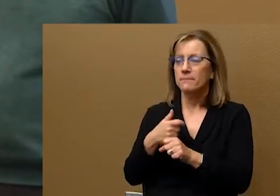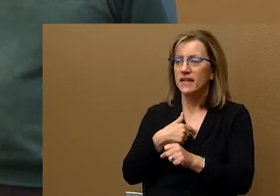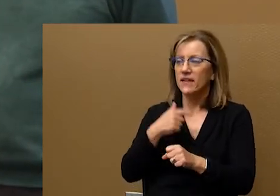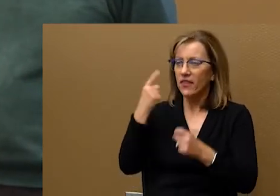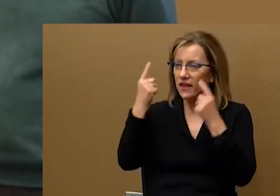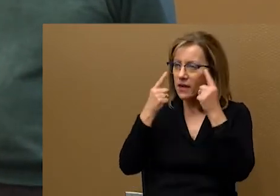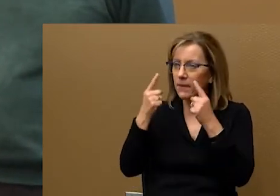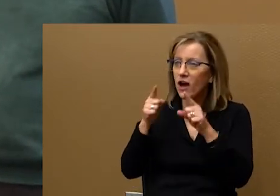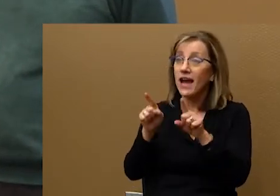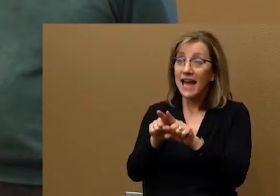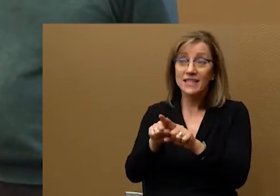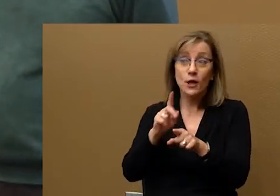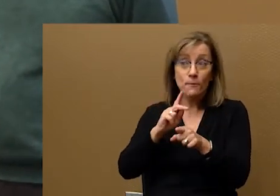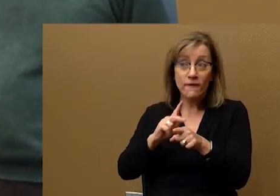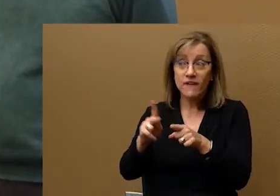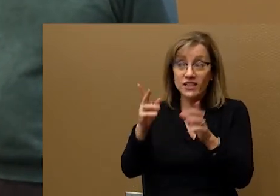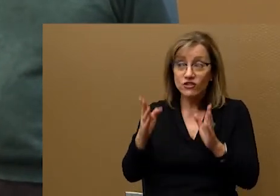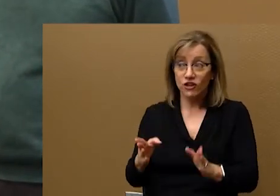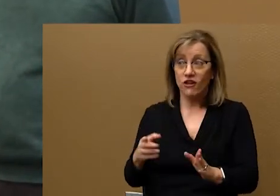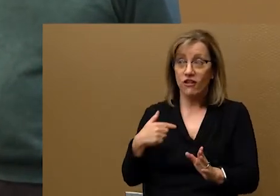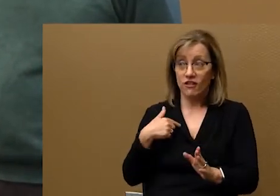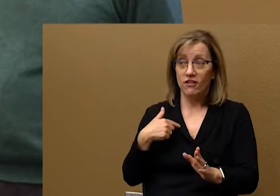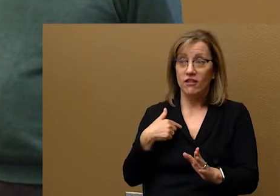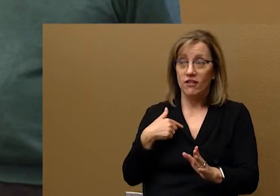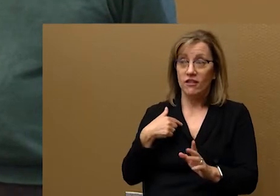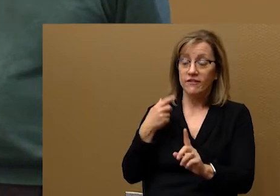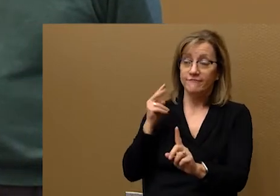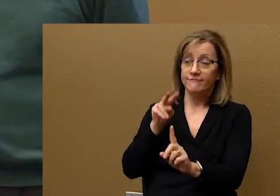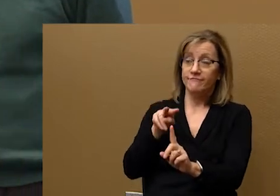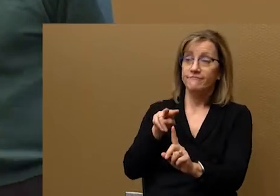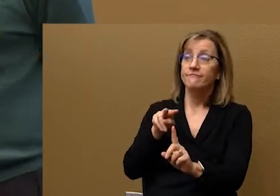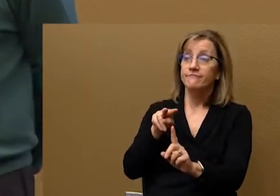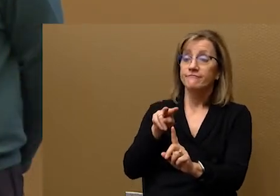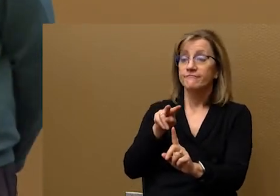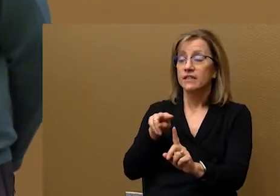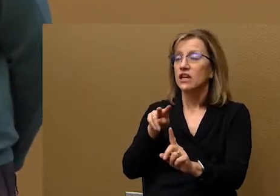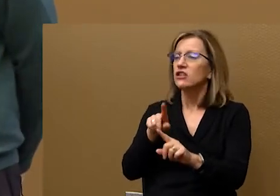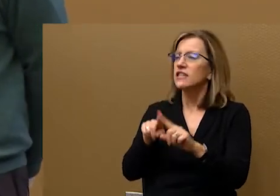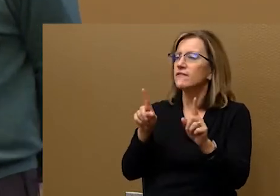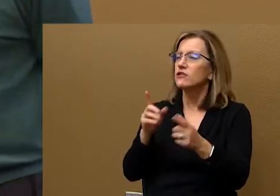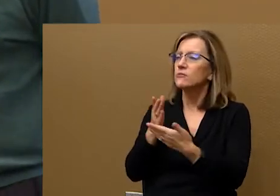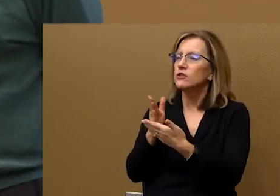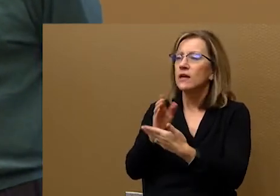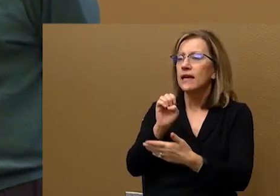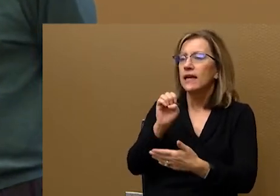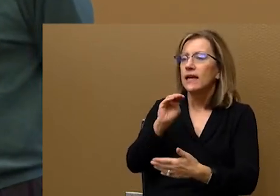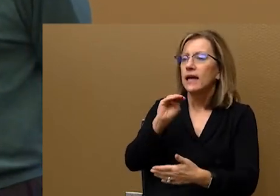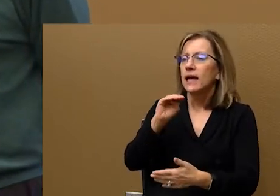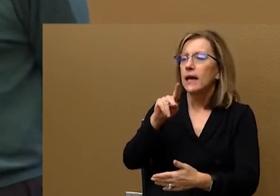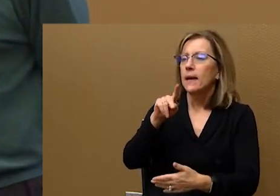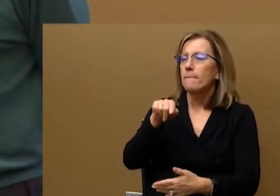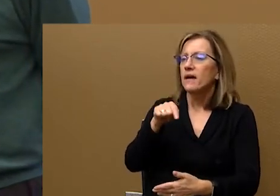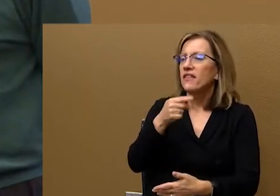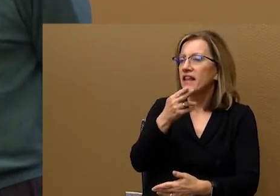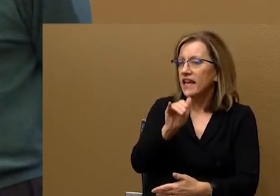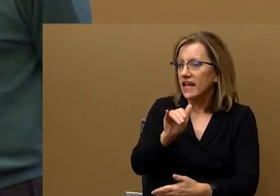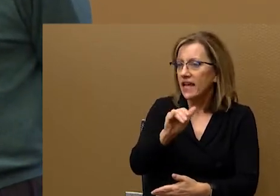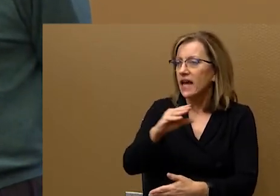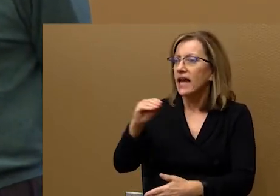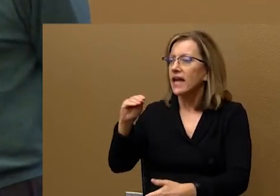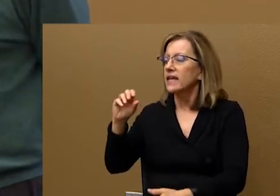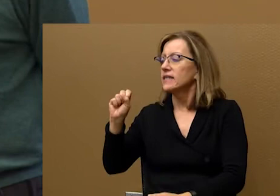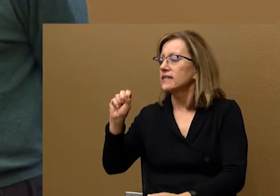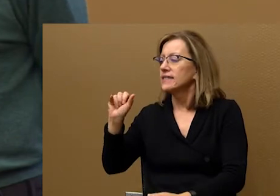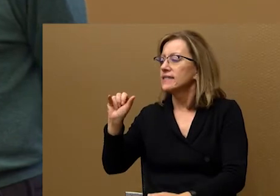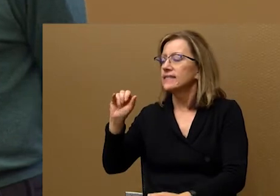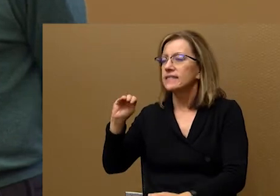kind of think about, as a professional, we have to understand there's a difference between empathy